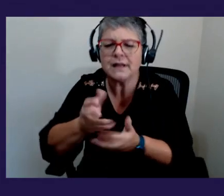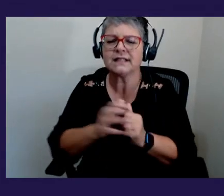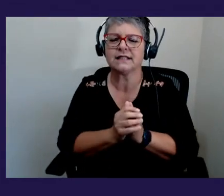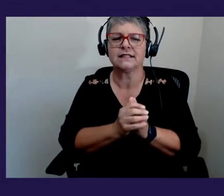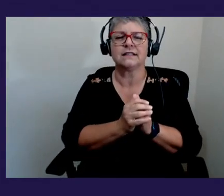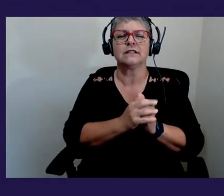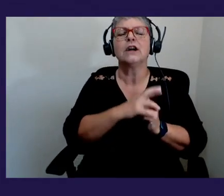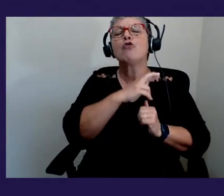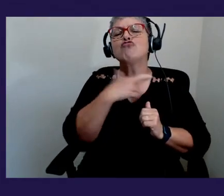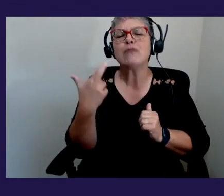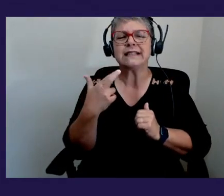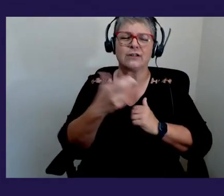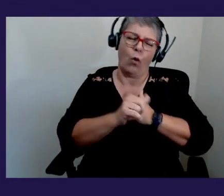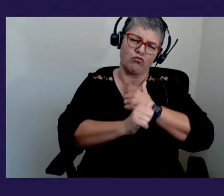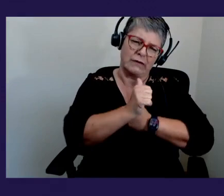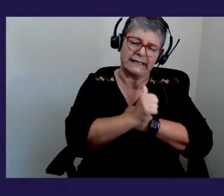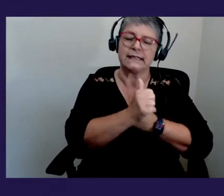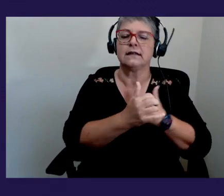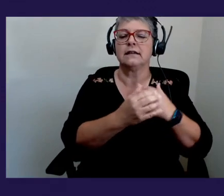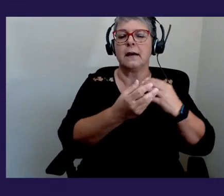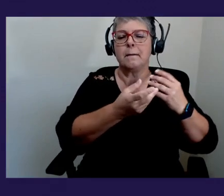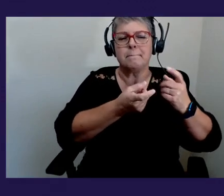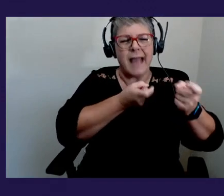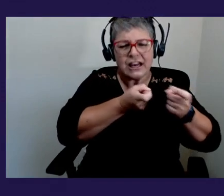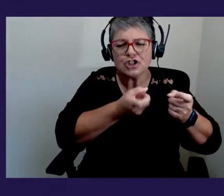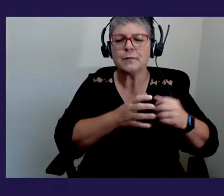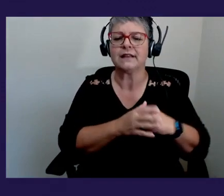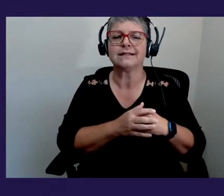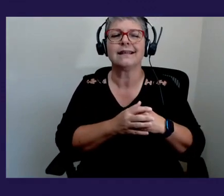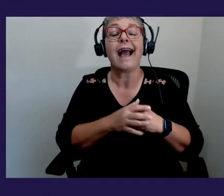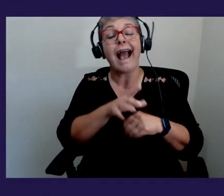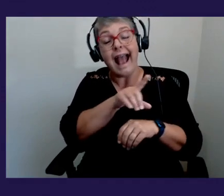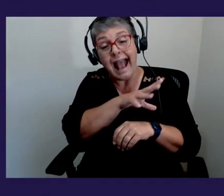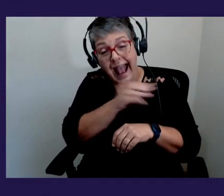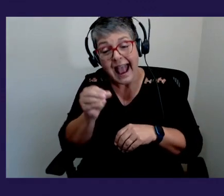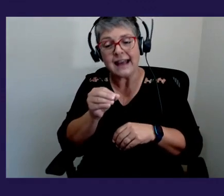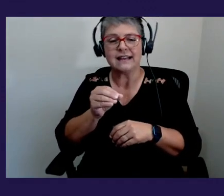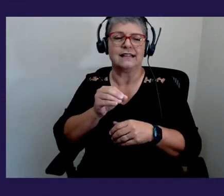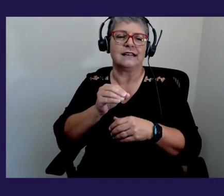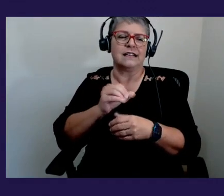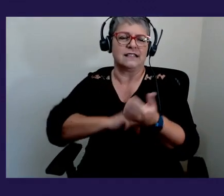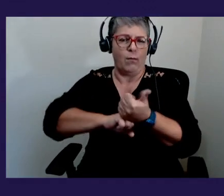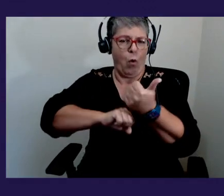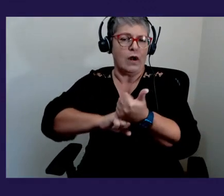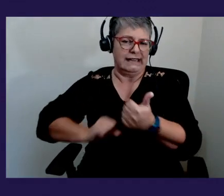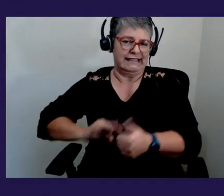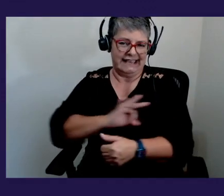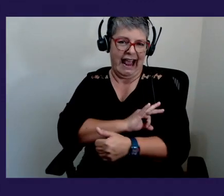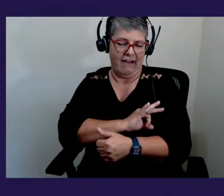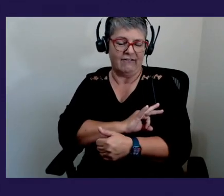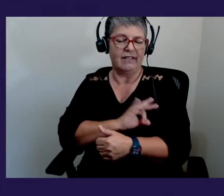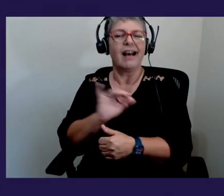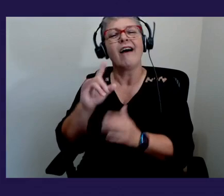key staff and supporting those staff, such as community health workers. Next, please.